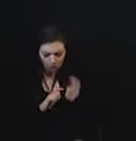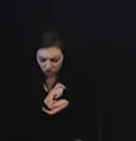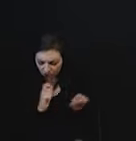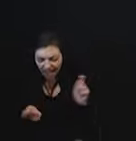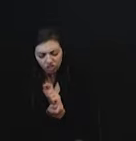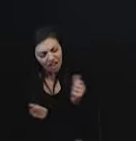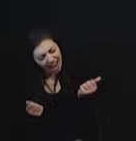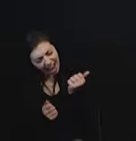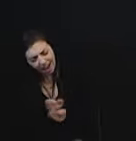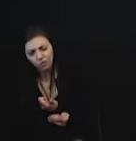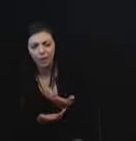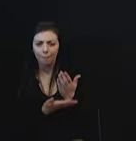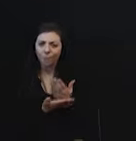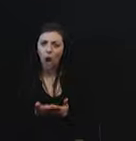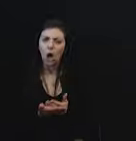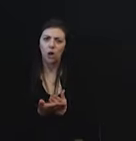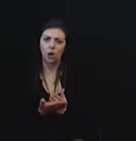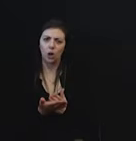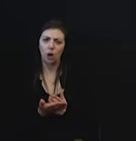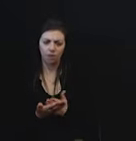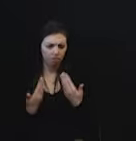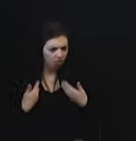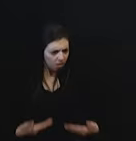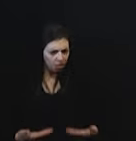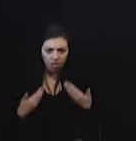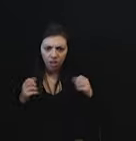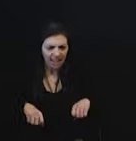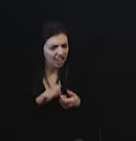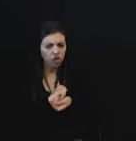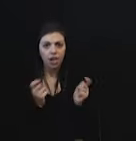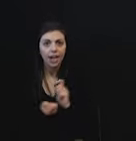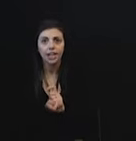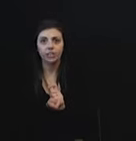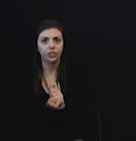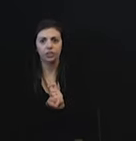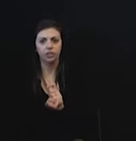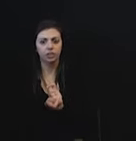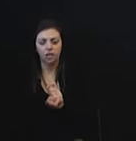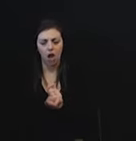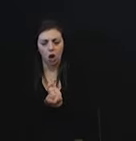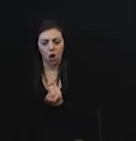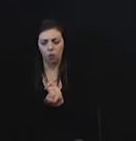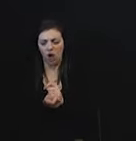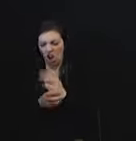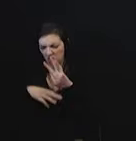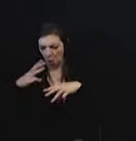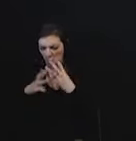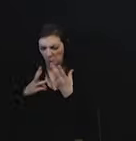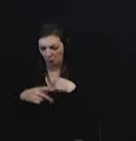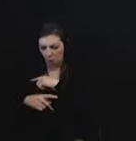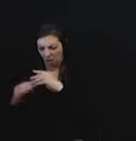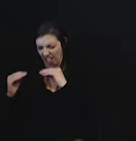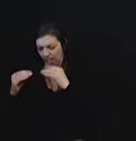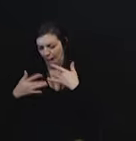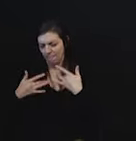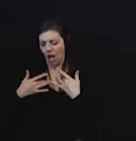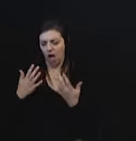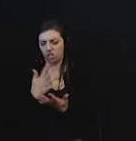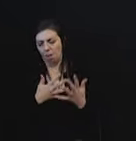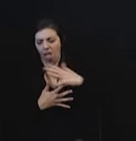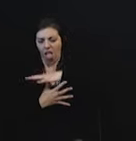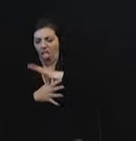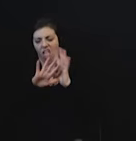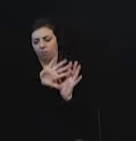Every single part of you can change where we trade in the priorities of this world and we take on the priorities